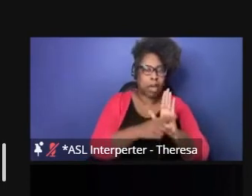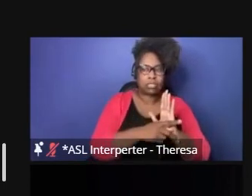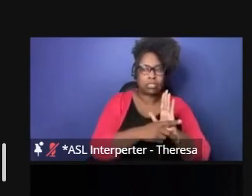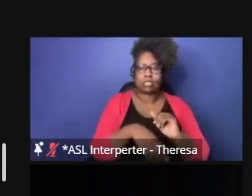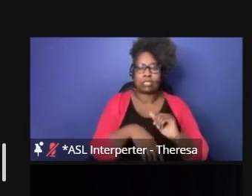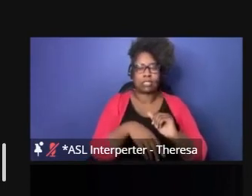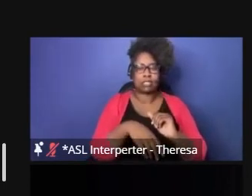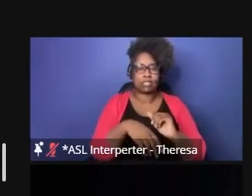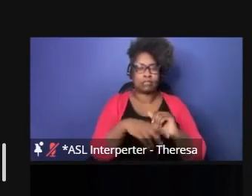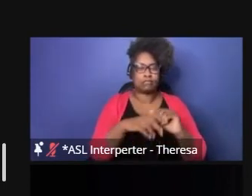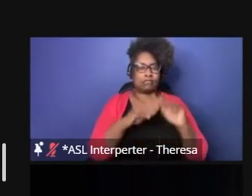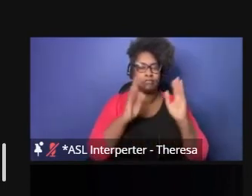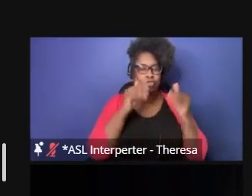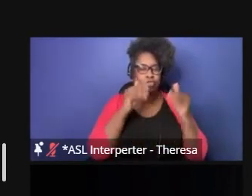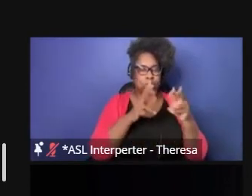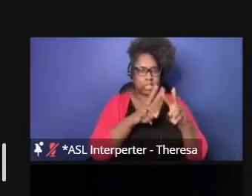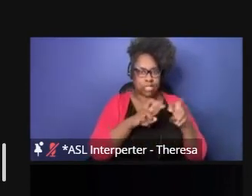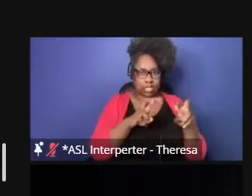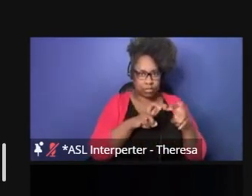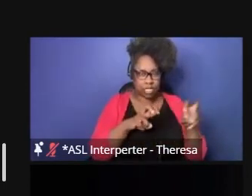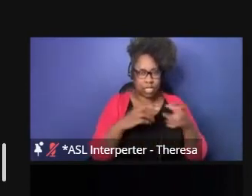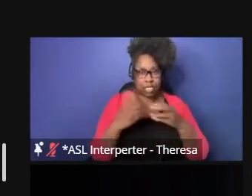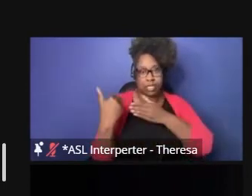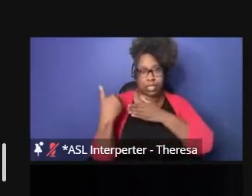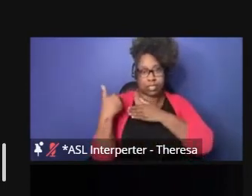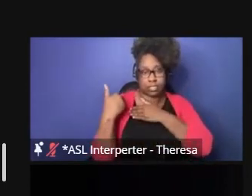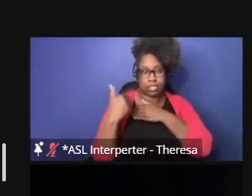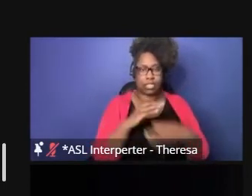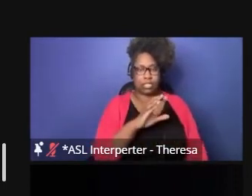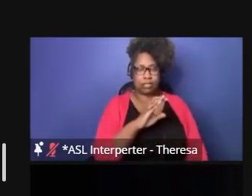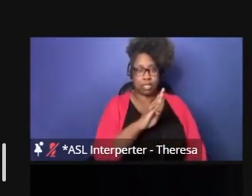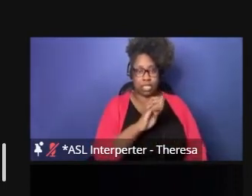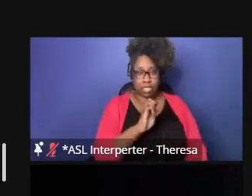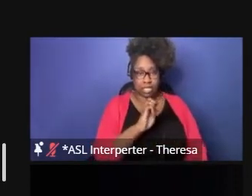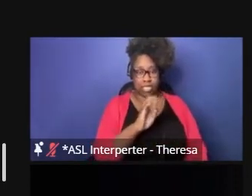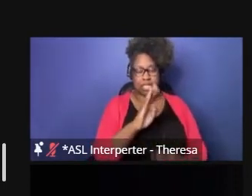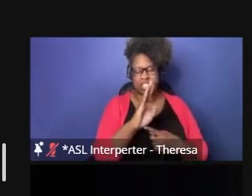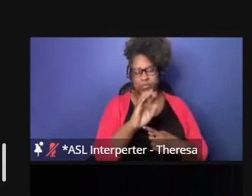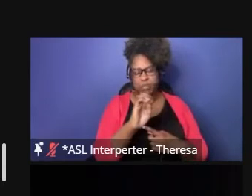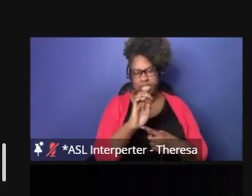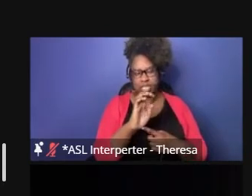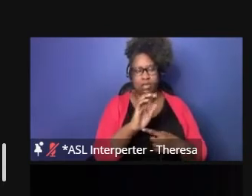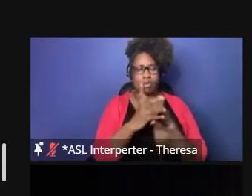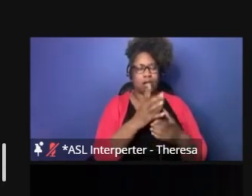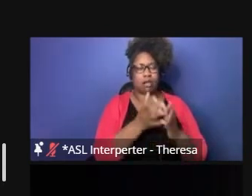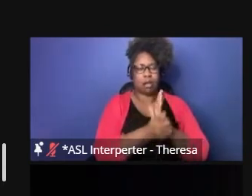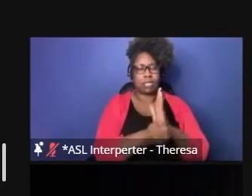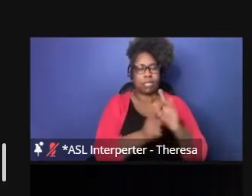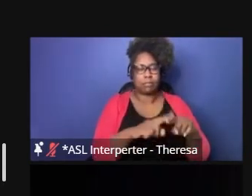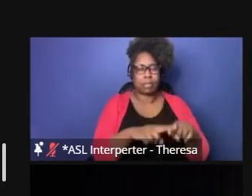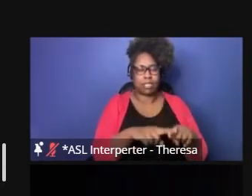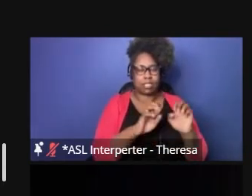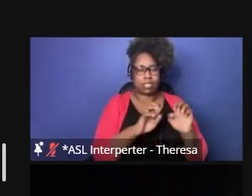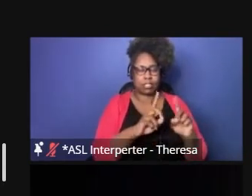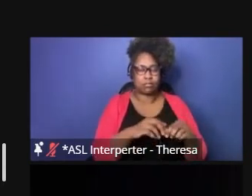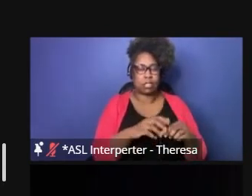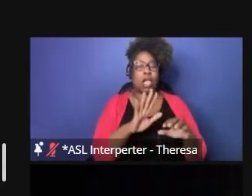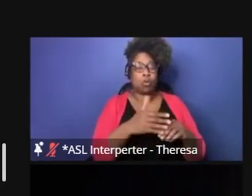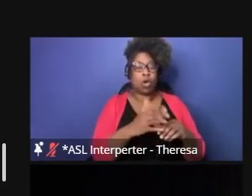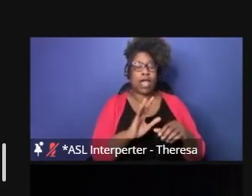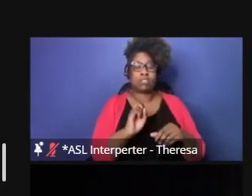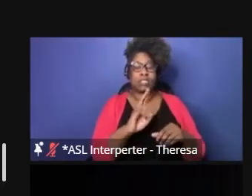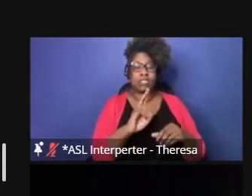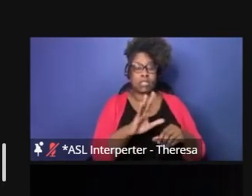and accountability and CBE, competency-based education. There is going to be subcommittees that provide technical